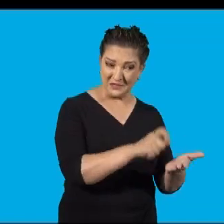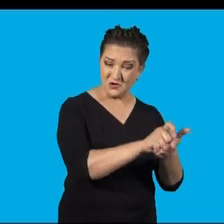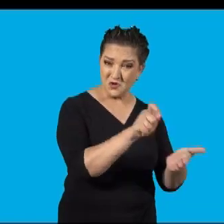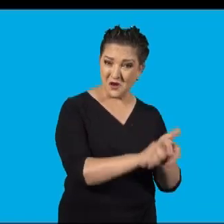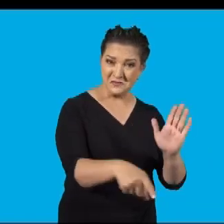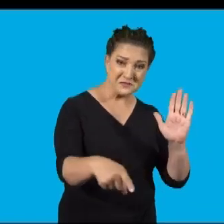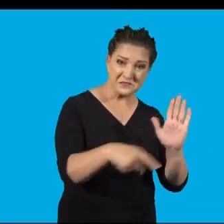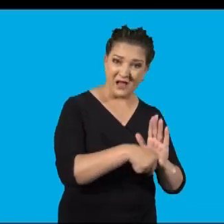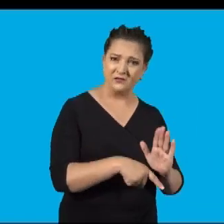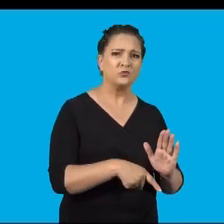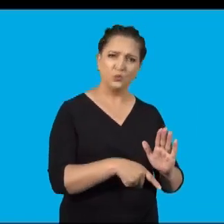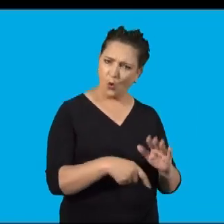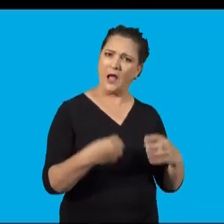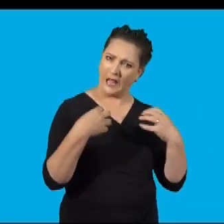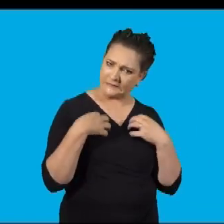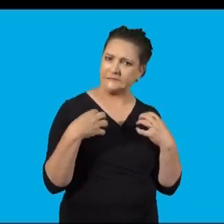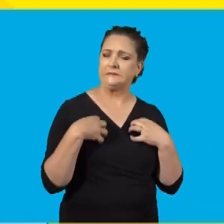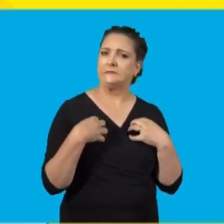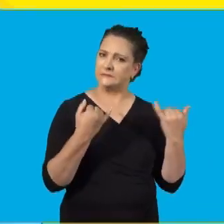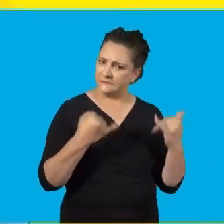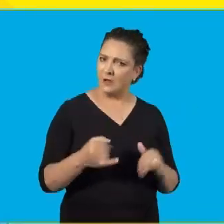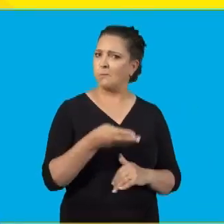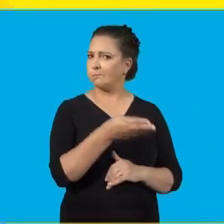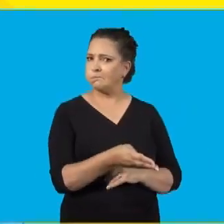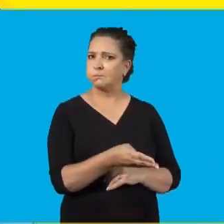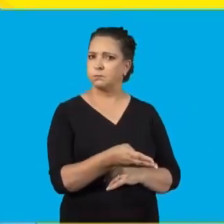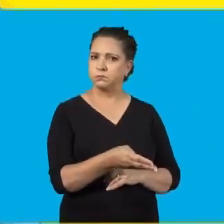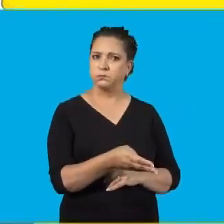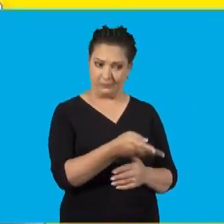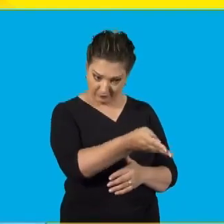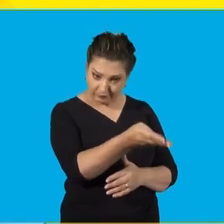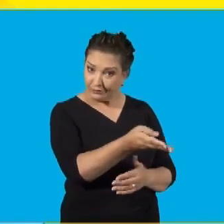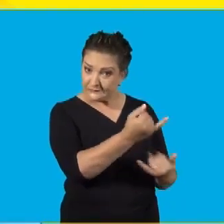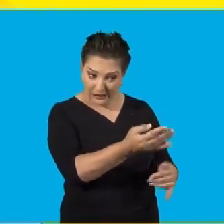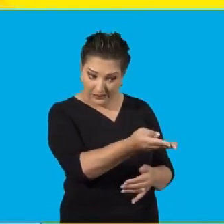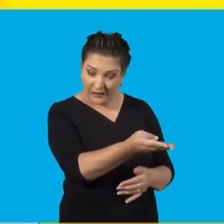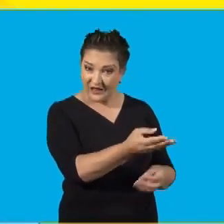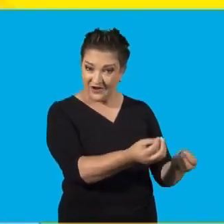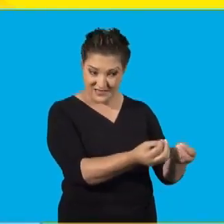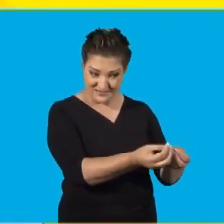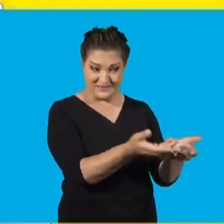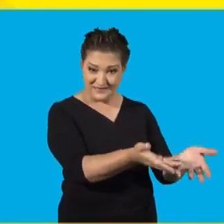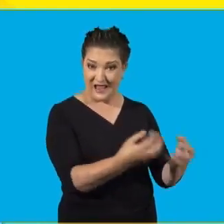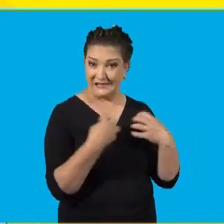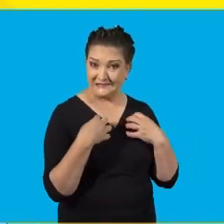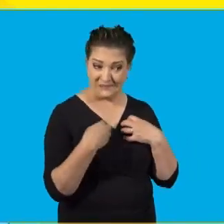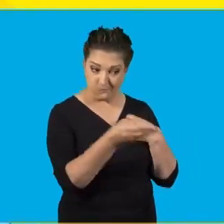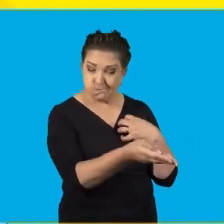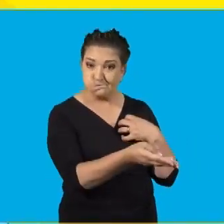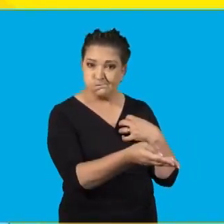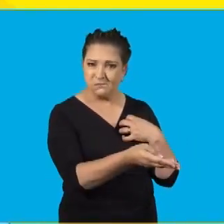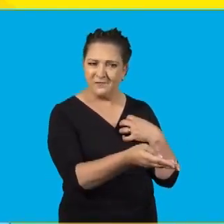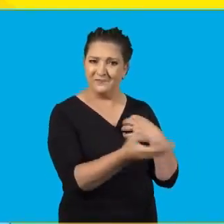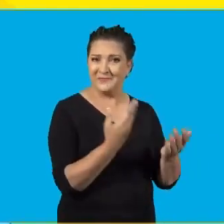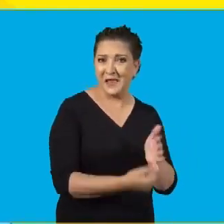a negative value. It is an asset that is still in existence. Physically, it is existing. So we cannot